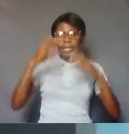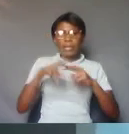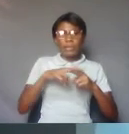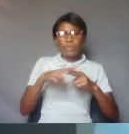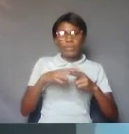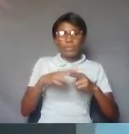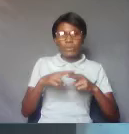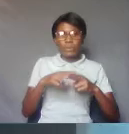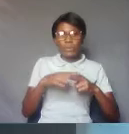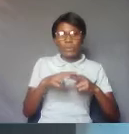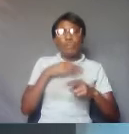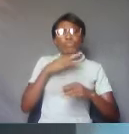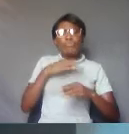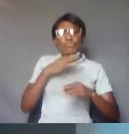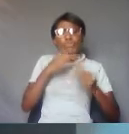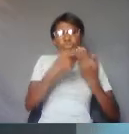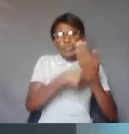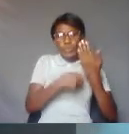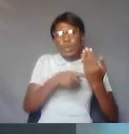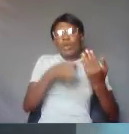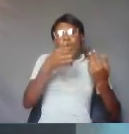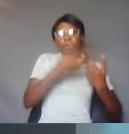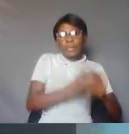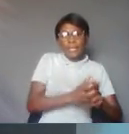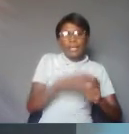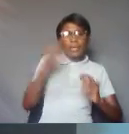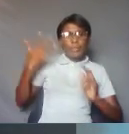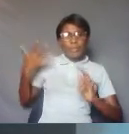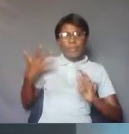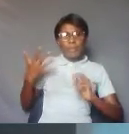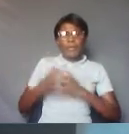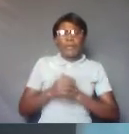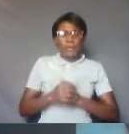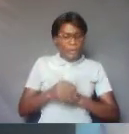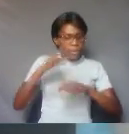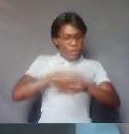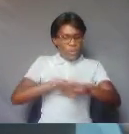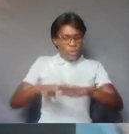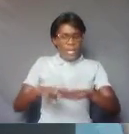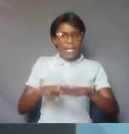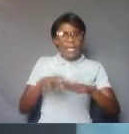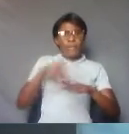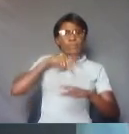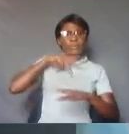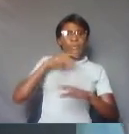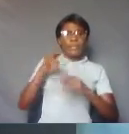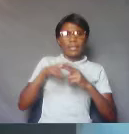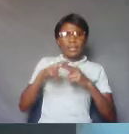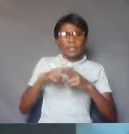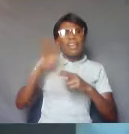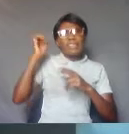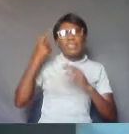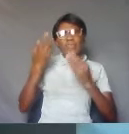by Jesus in his ministry, touch and kind of the ways he uses earth and kind of